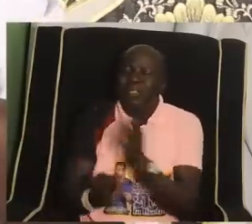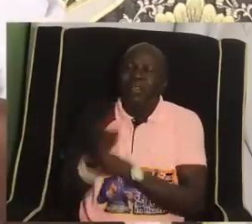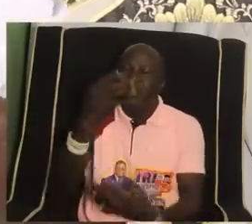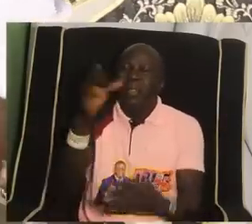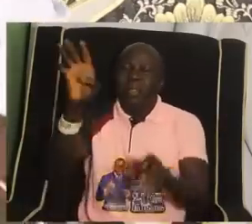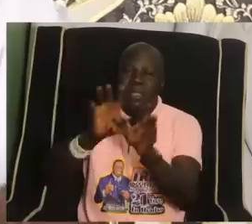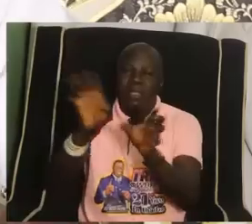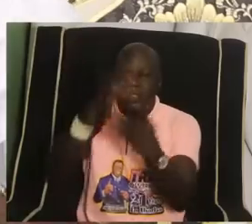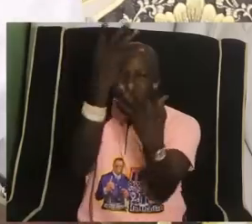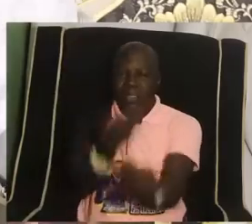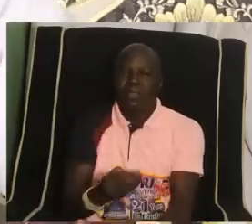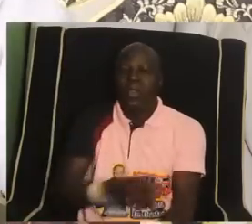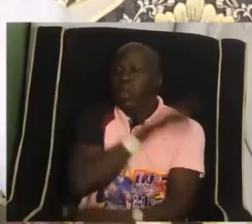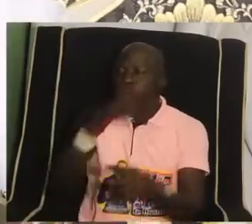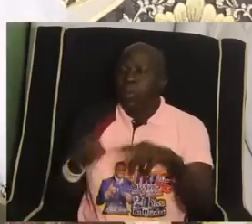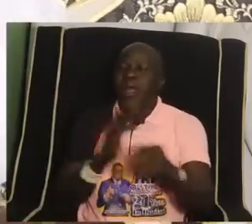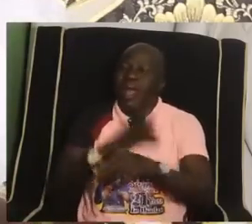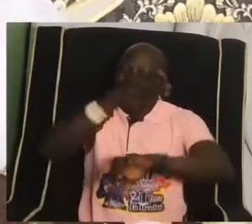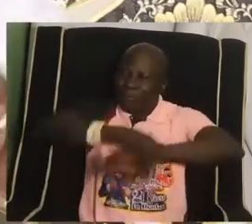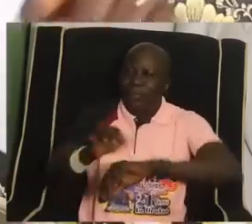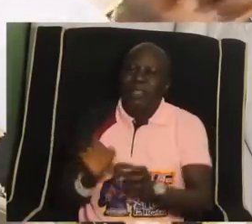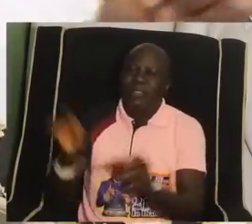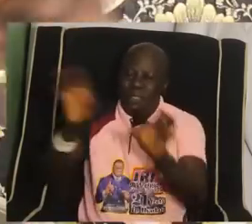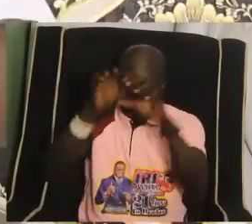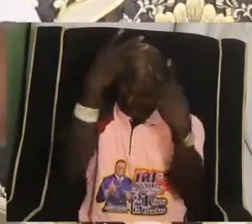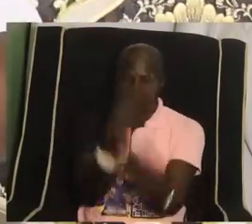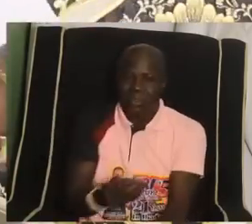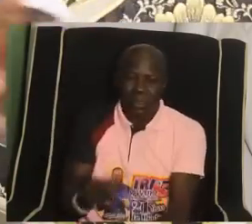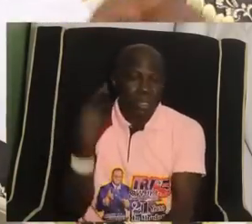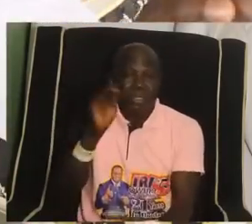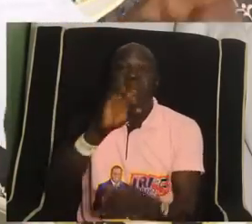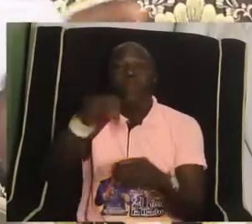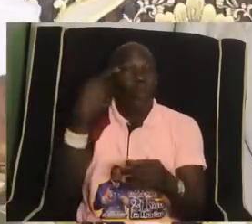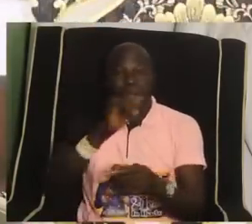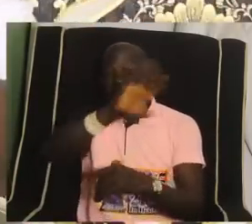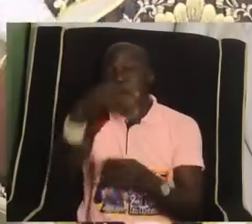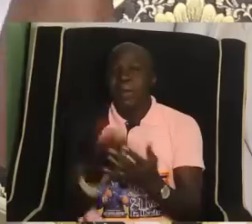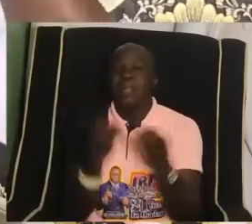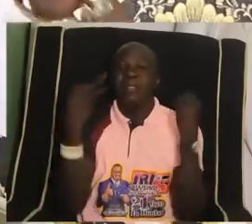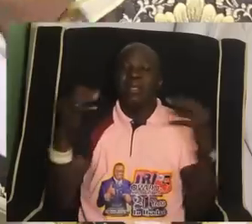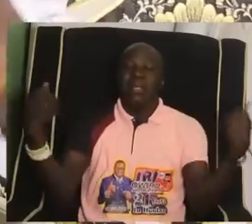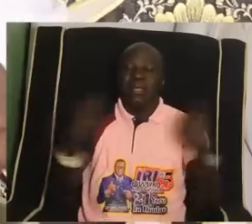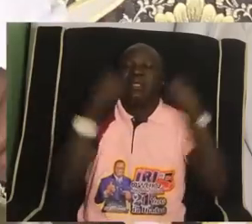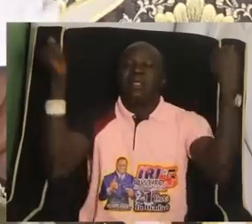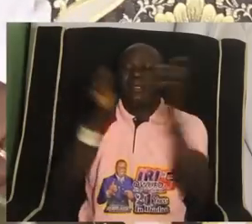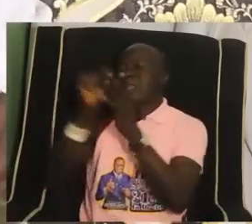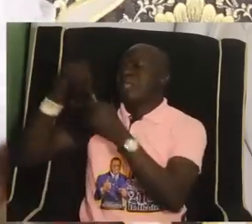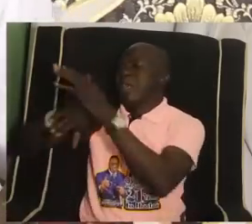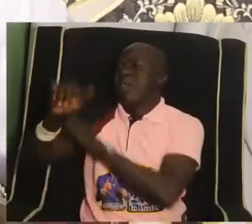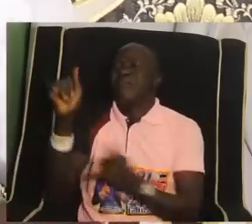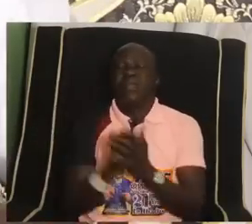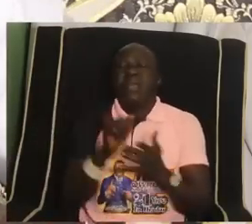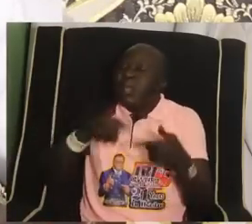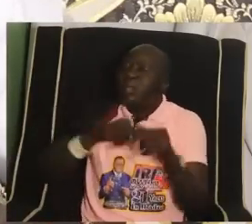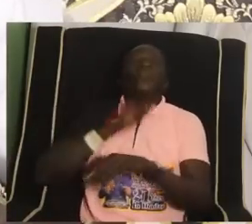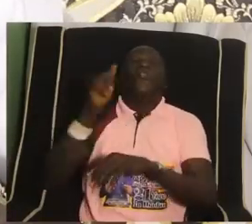settled. Sugbon leyin ba taye egbo yi. After his case was settled. Ewo ye doju ko to ni. Look at a lot of challenge. Oda mo go ase Abraham yo papa